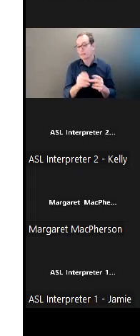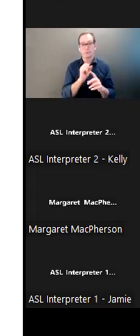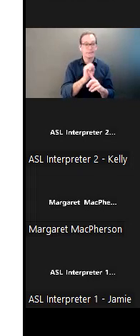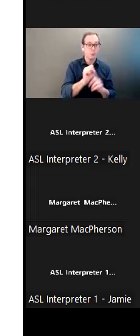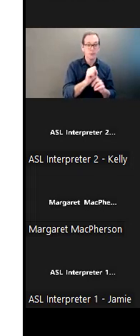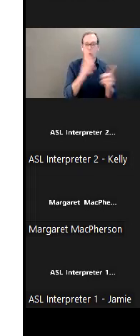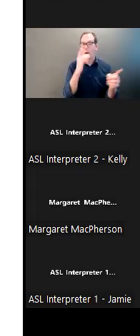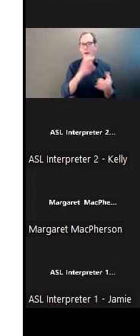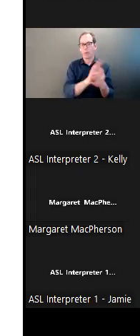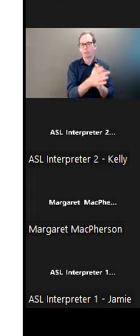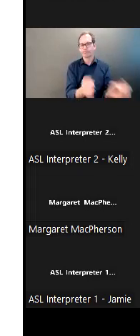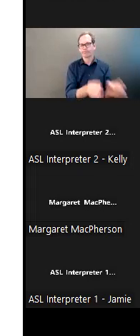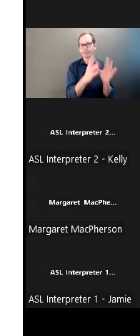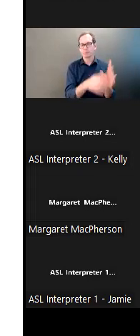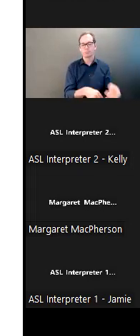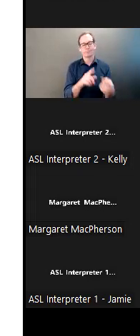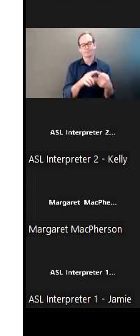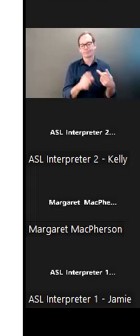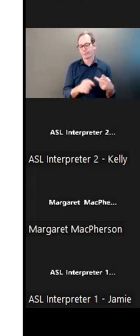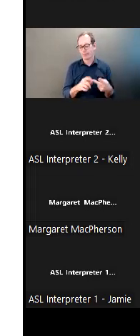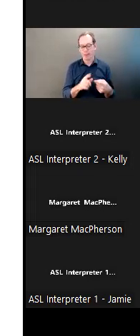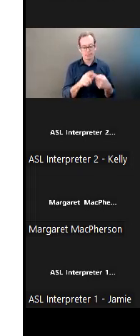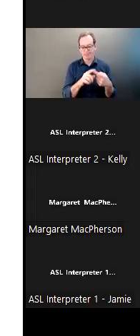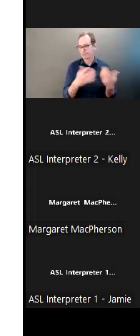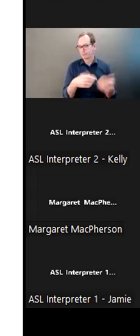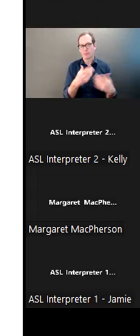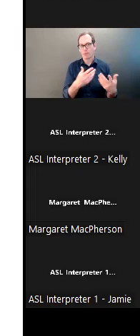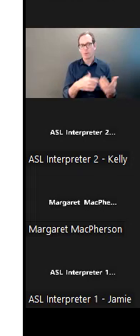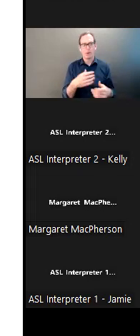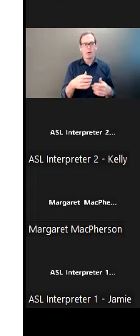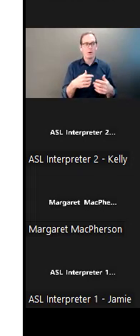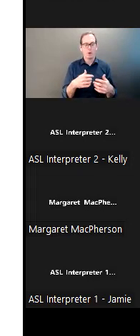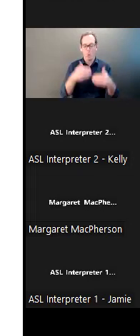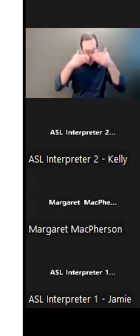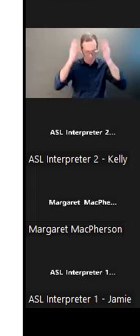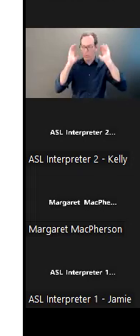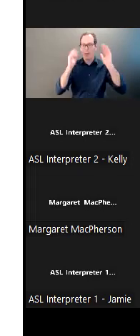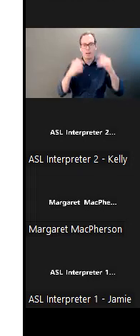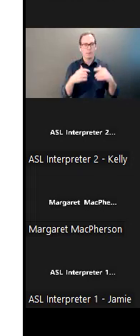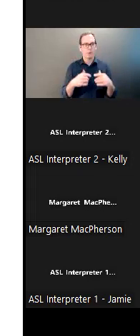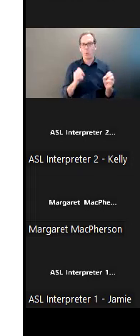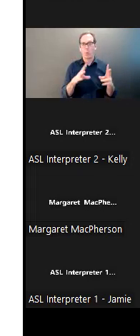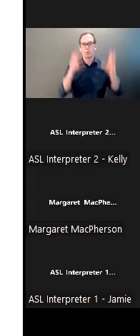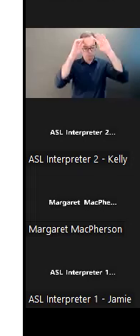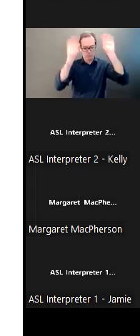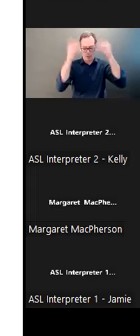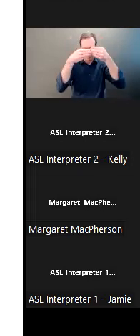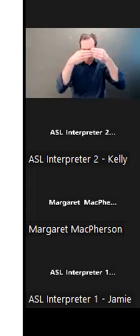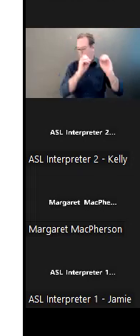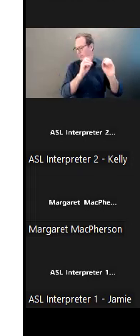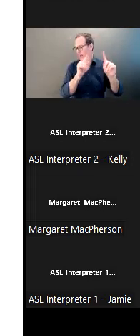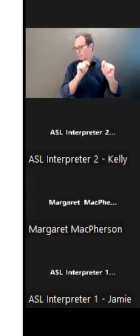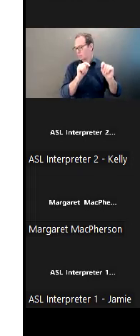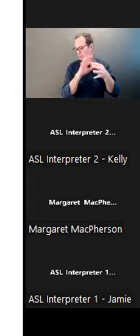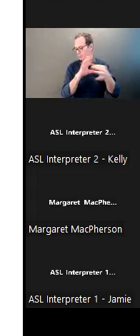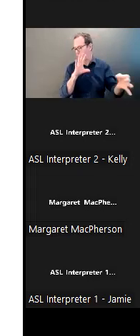your trauma. You might feel overwhelmed or hypervigilant or distracted, or just tune out, just completely dissociate. So you can